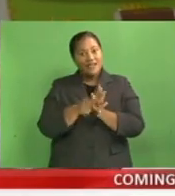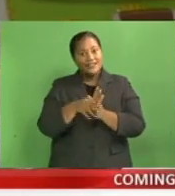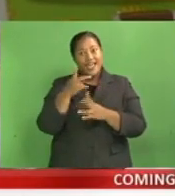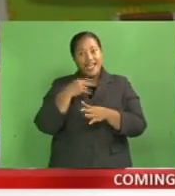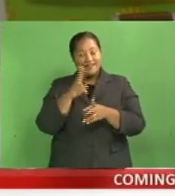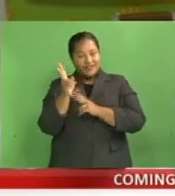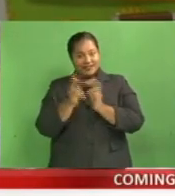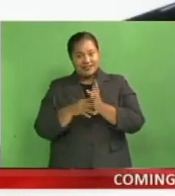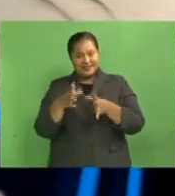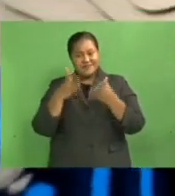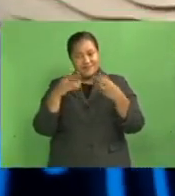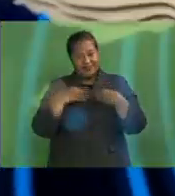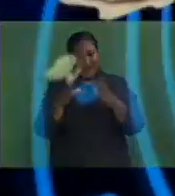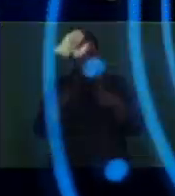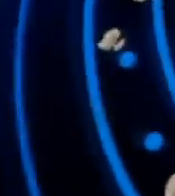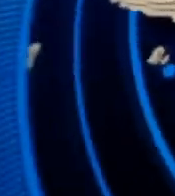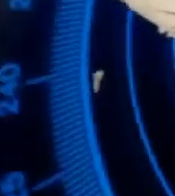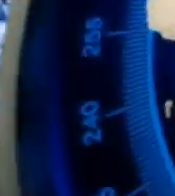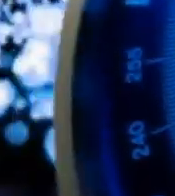medical checkup.